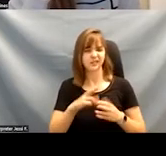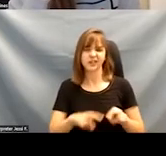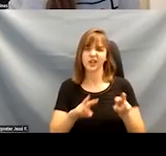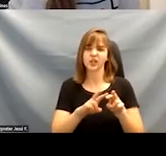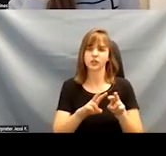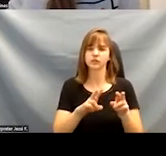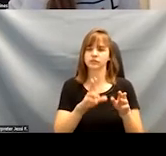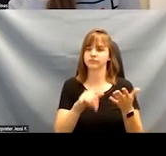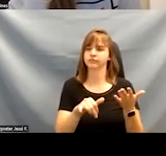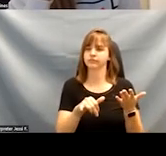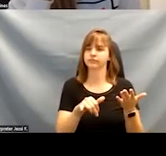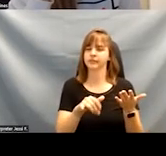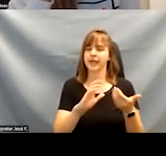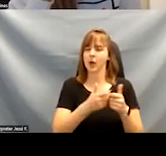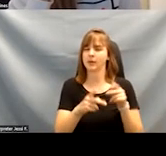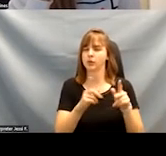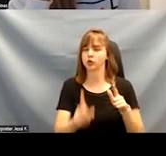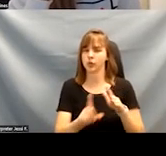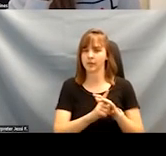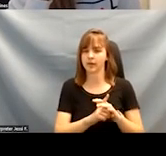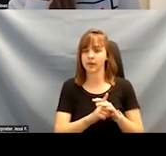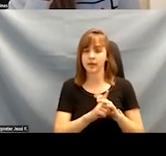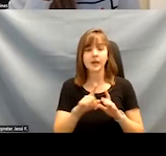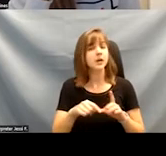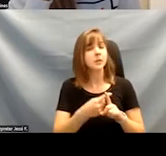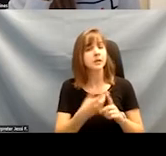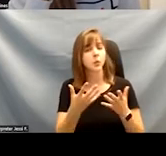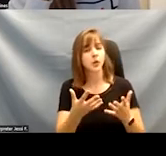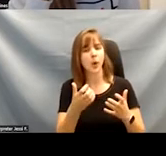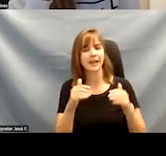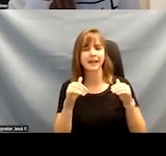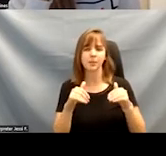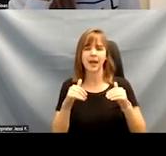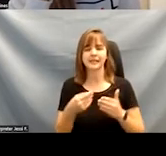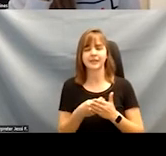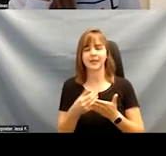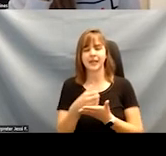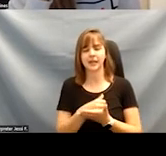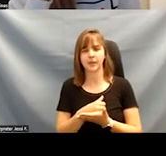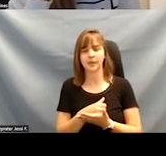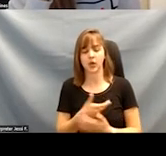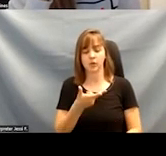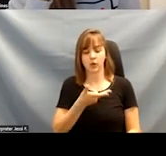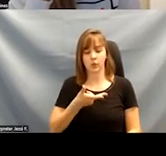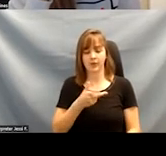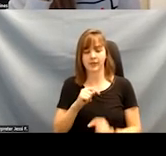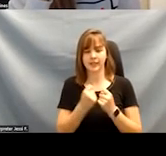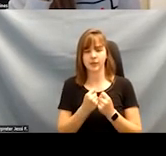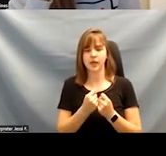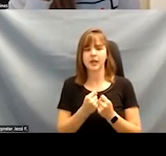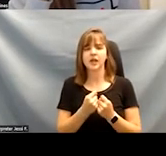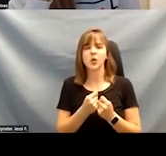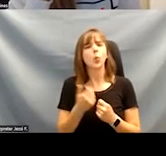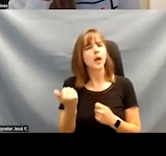part is really just being able to have passive income, because I think that my team from the beginning decided that none of us wants to quit our